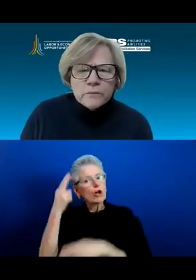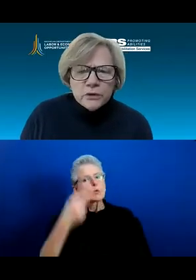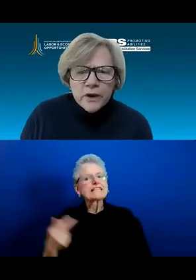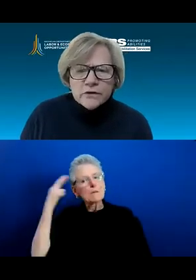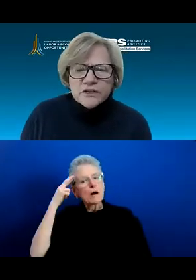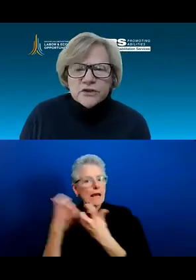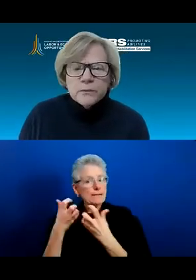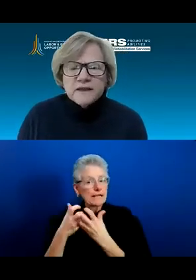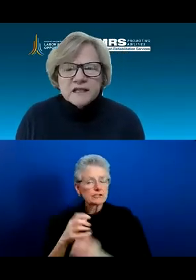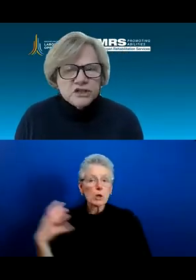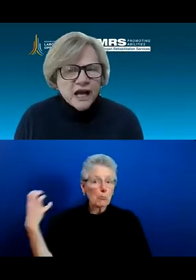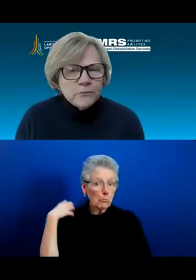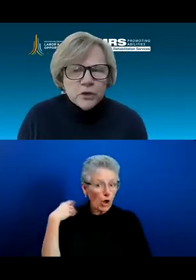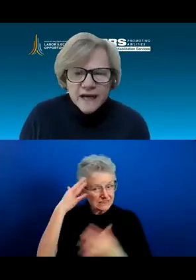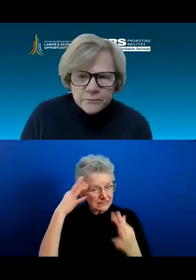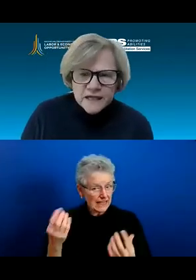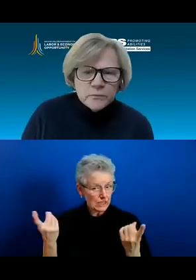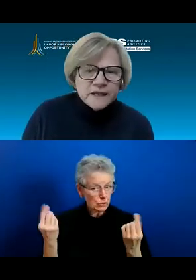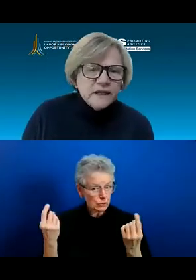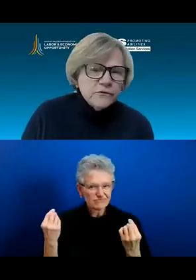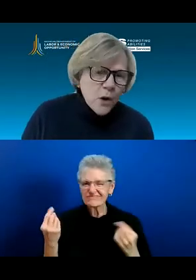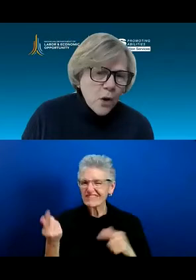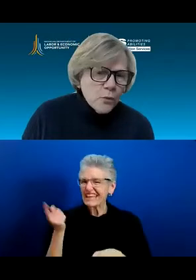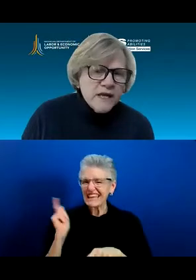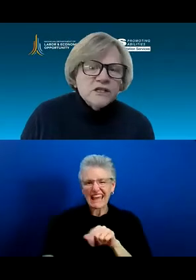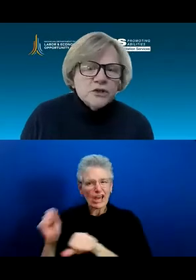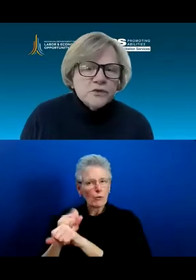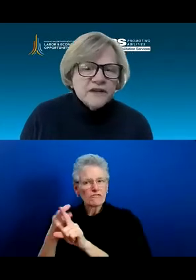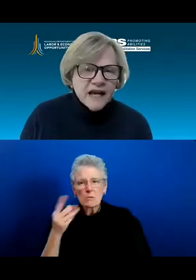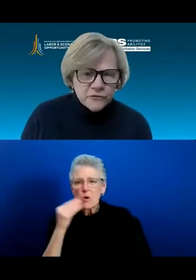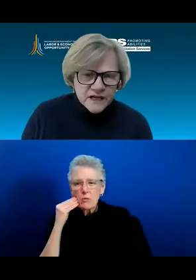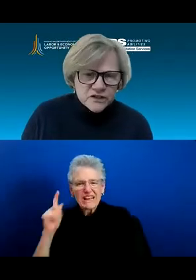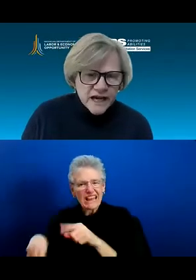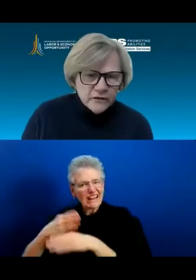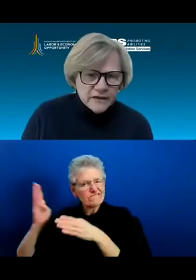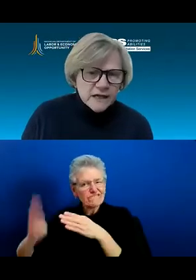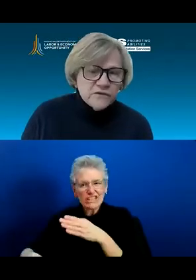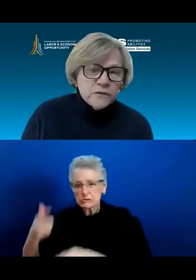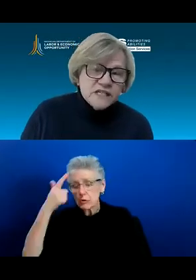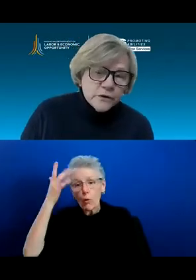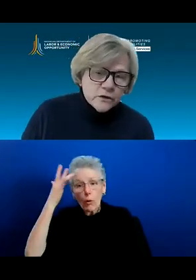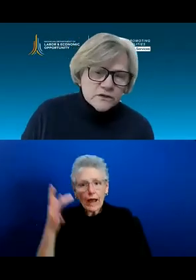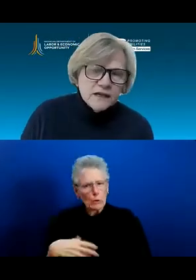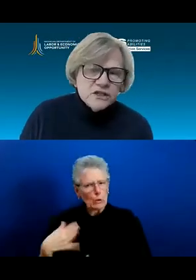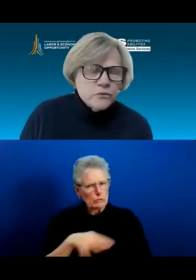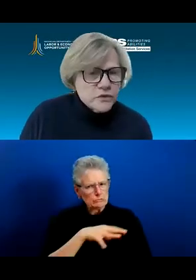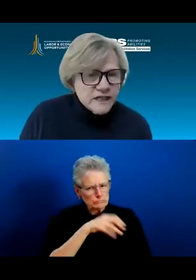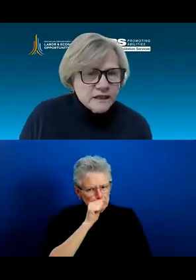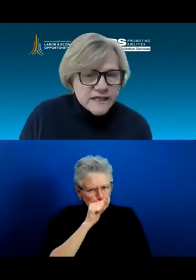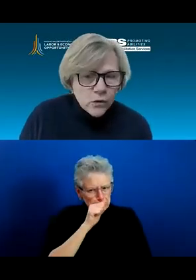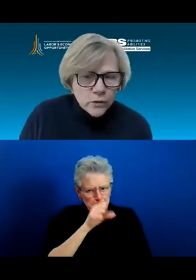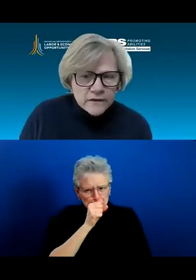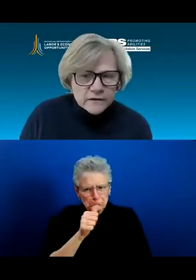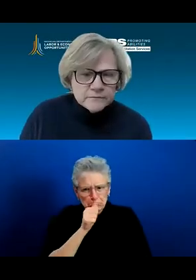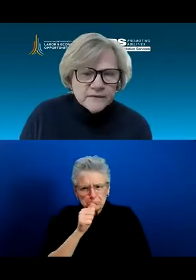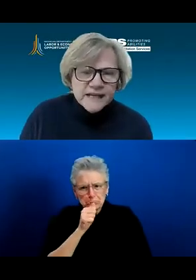Her employer determined that the job could not be completed from home due to the confidentiality of the materials she routinely